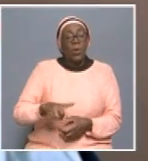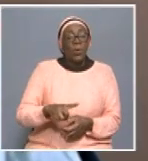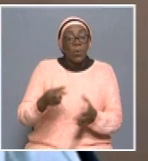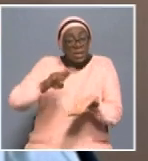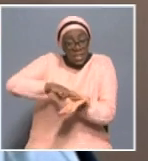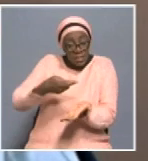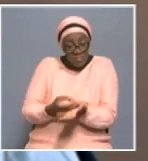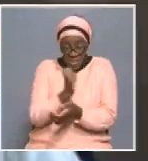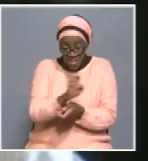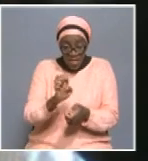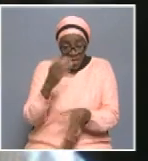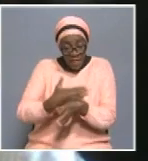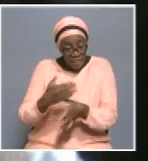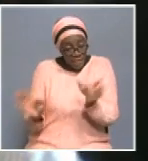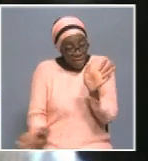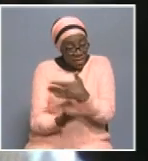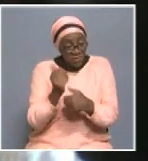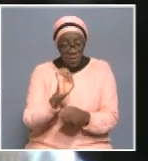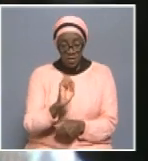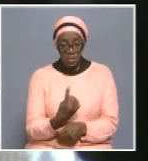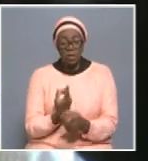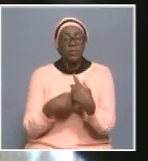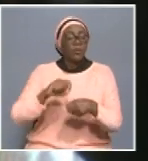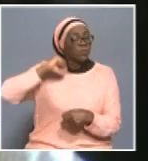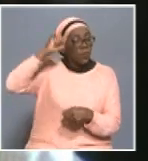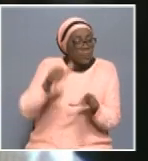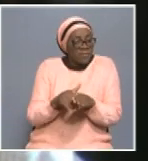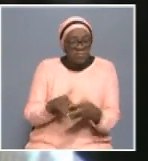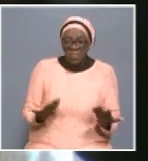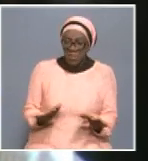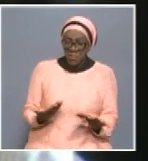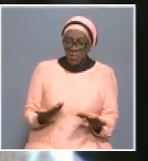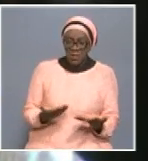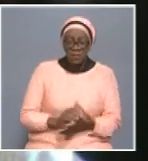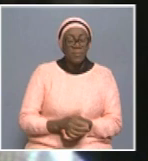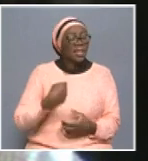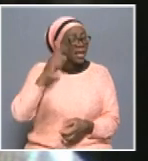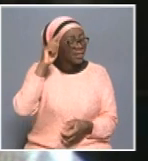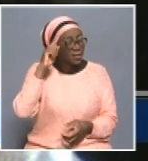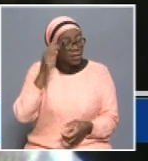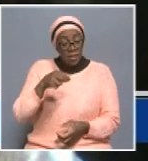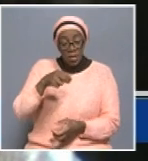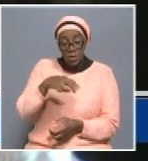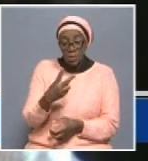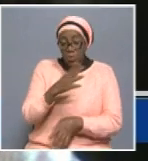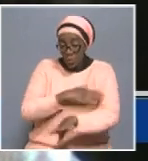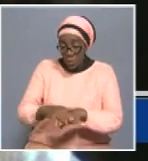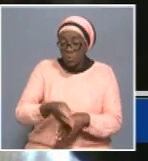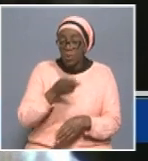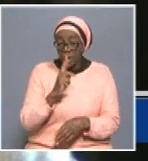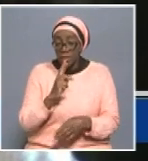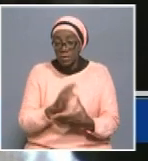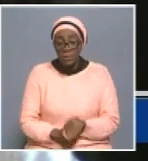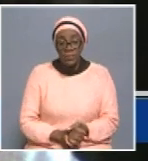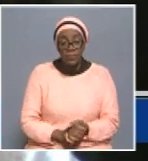themselves? Well, I guess there are two ways of addressing that one. As it relates to, one should have regard to the fact